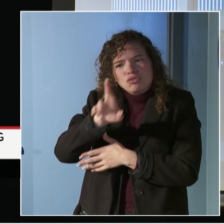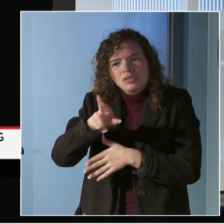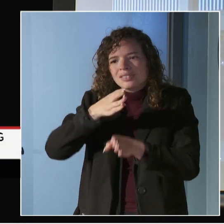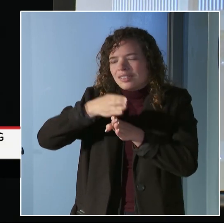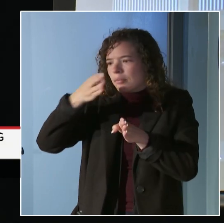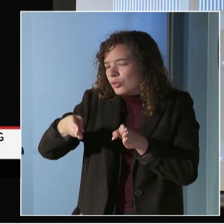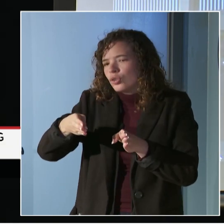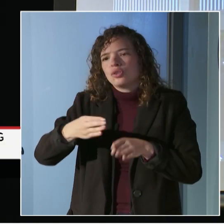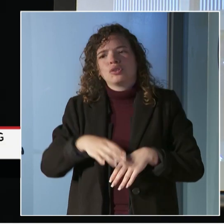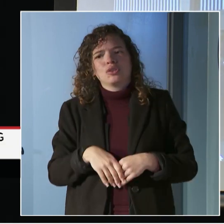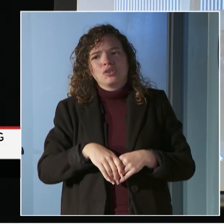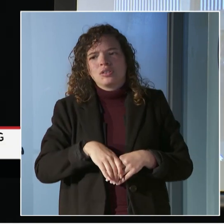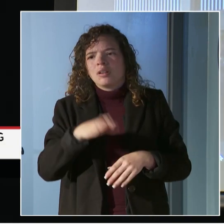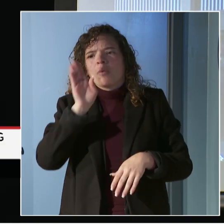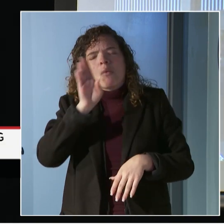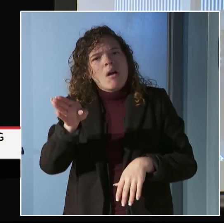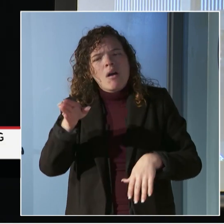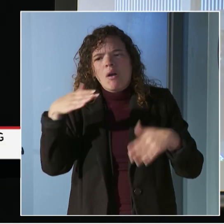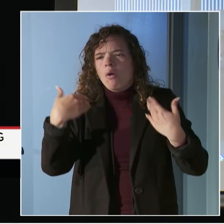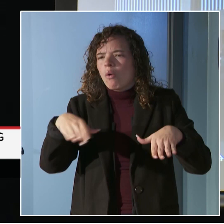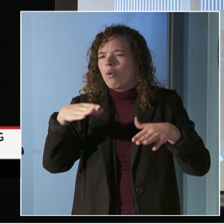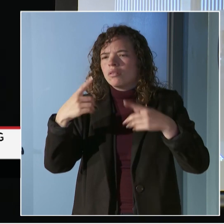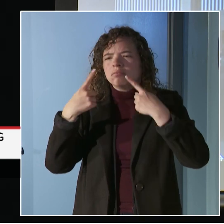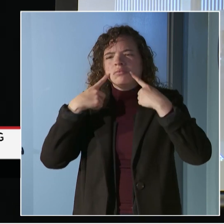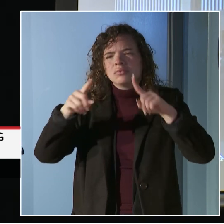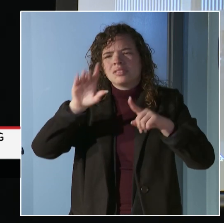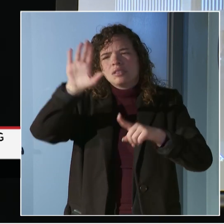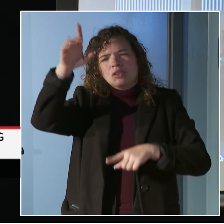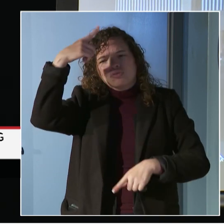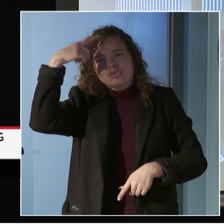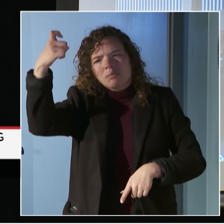come. That is what it's all about.